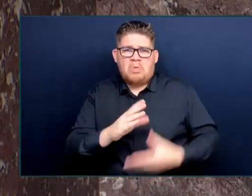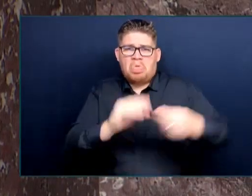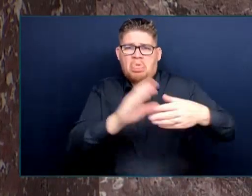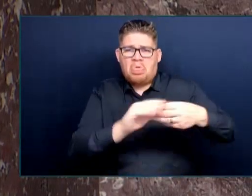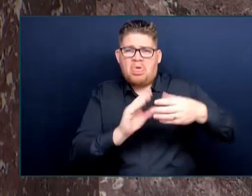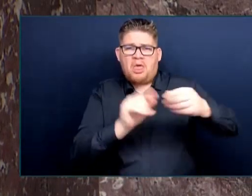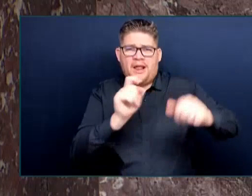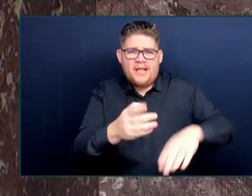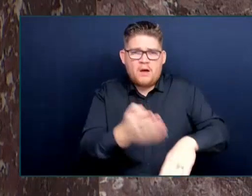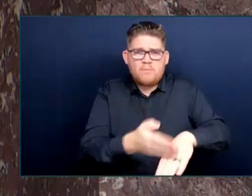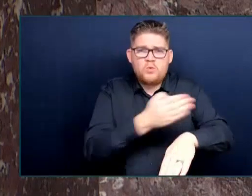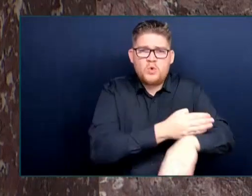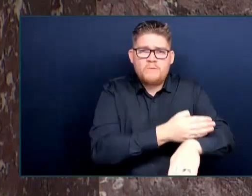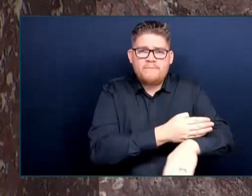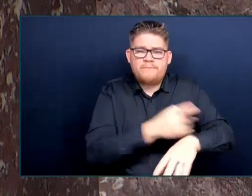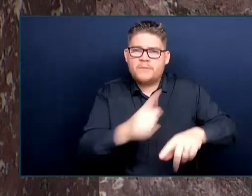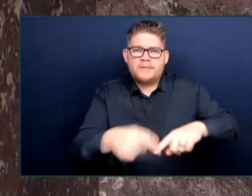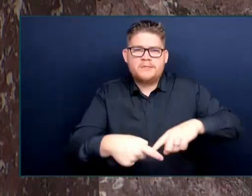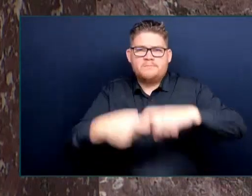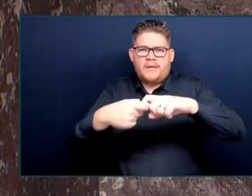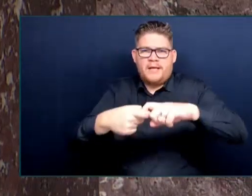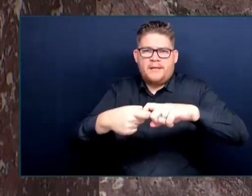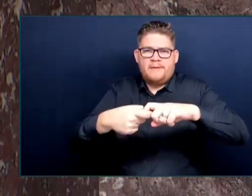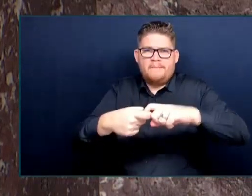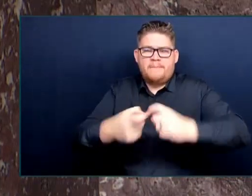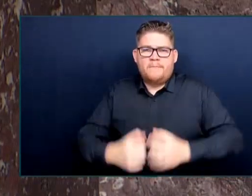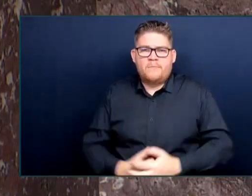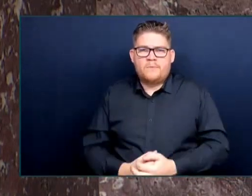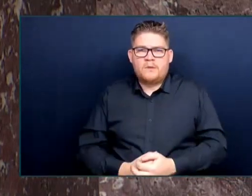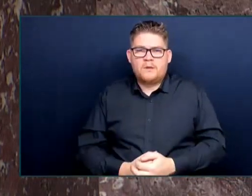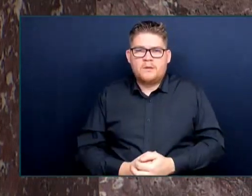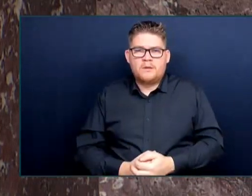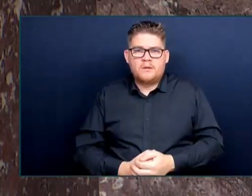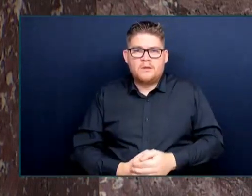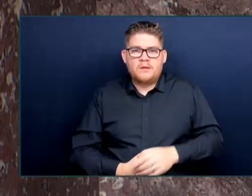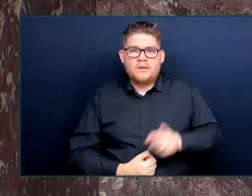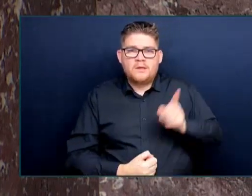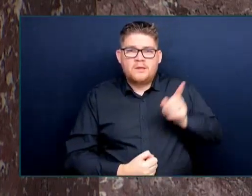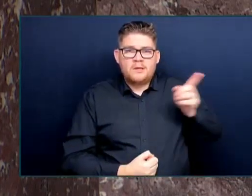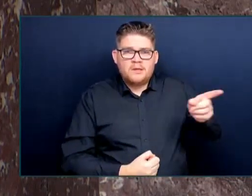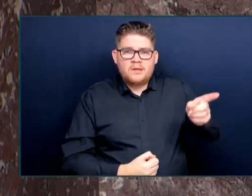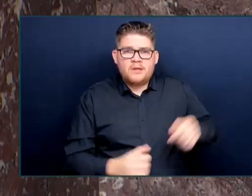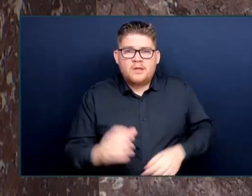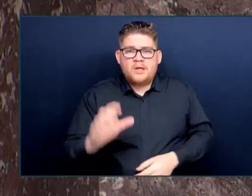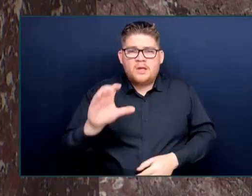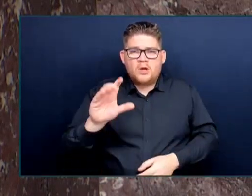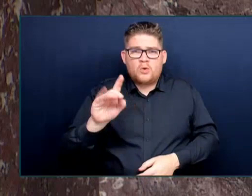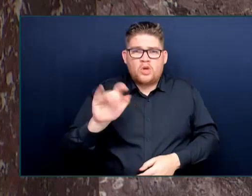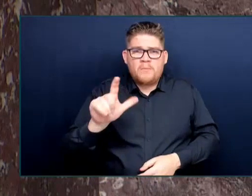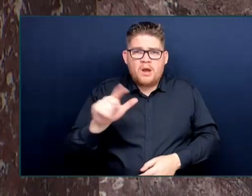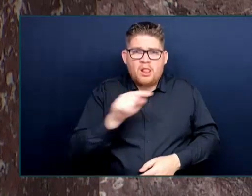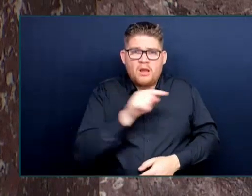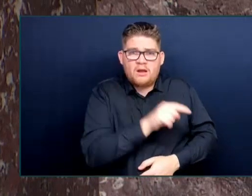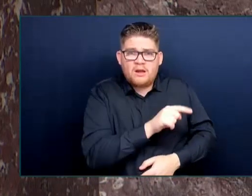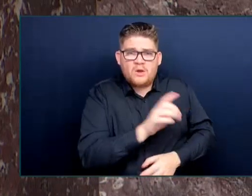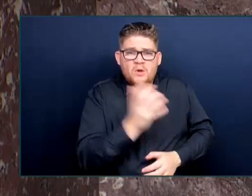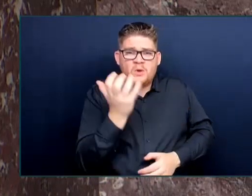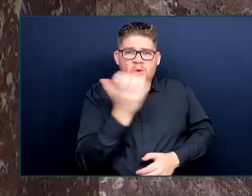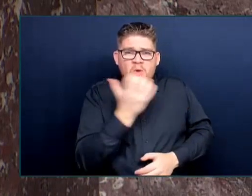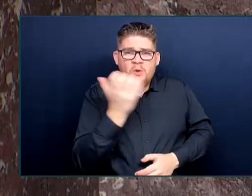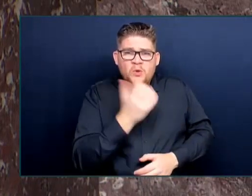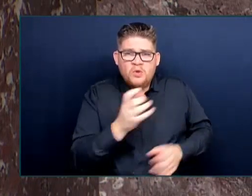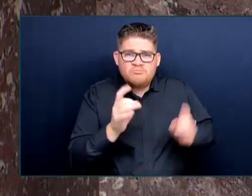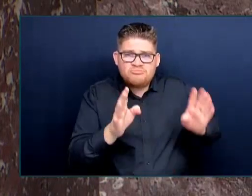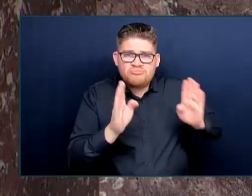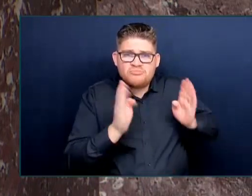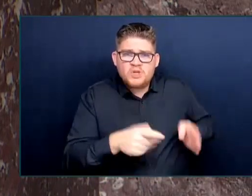vile criminal like Dr. de Villiers was simply reassigned and allowed to continue to work and receive